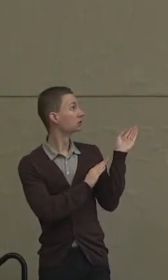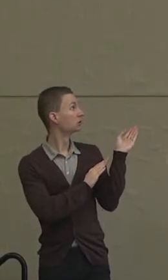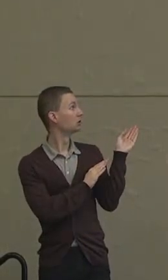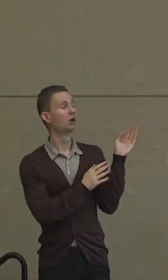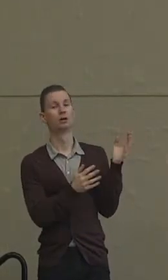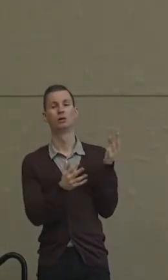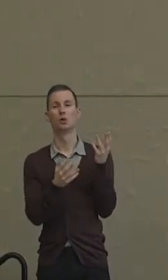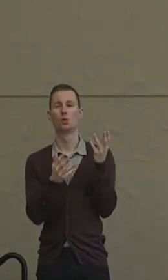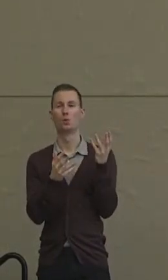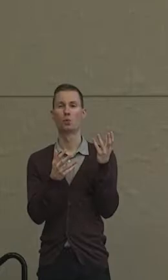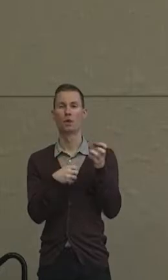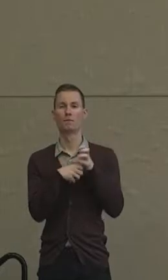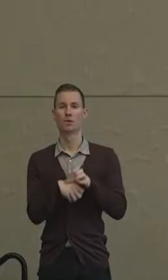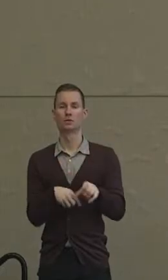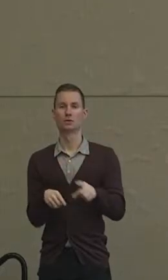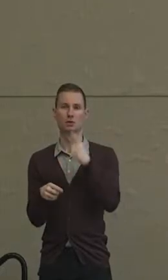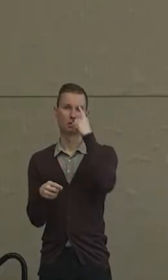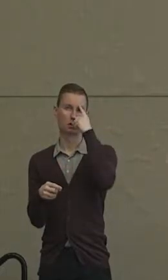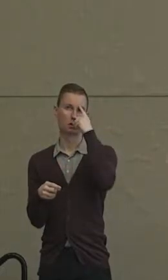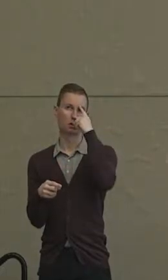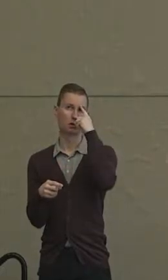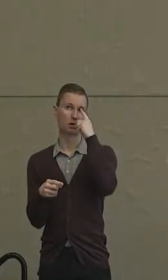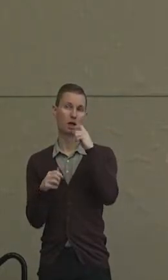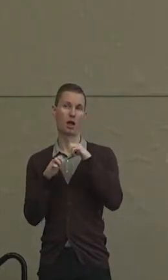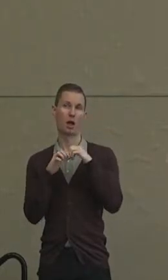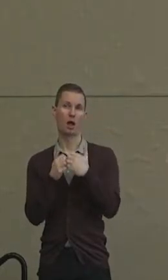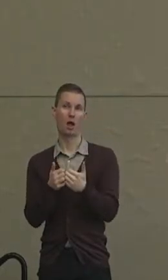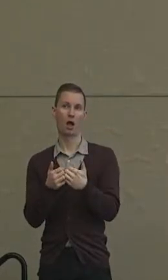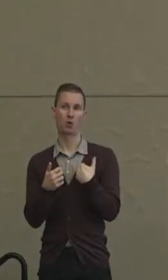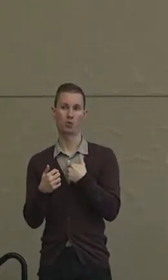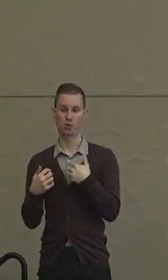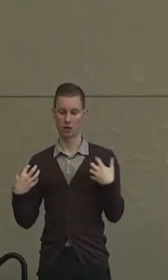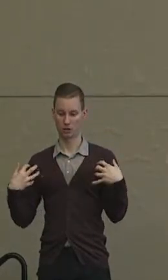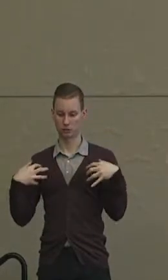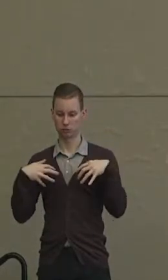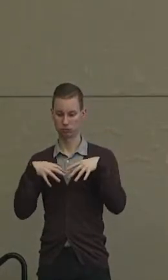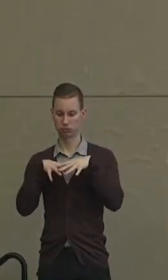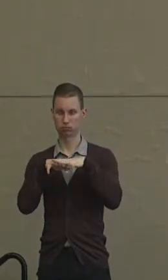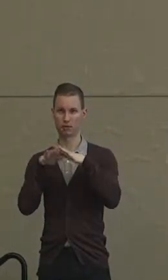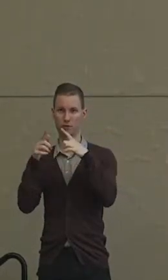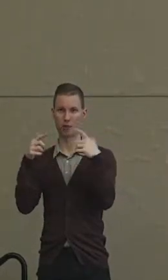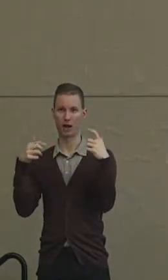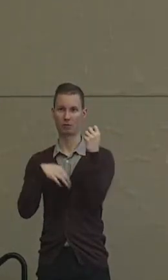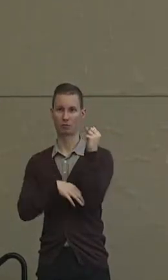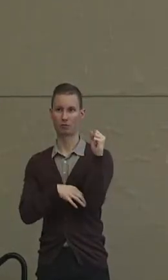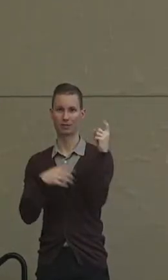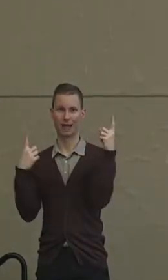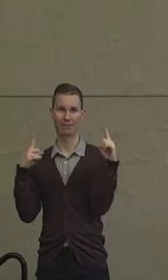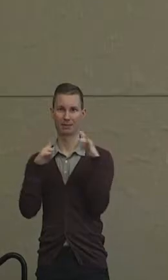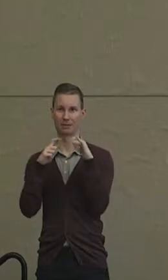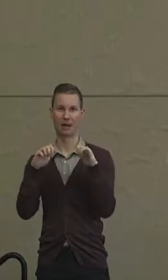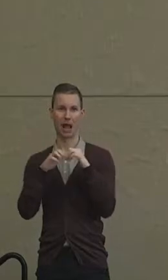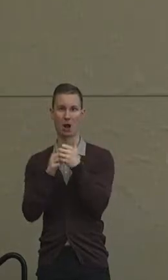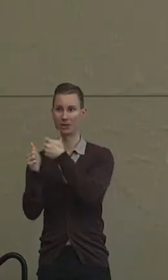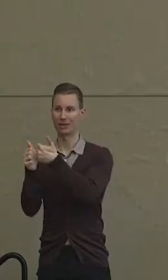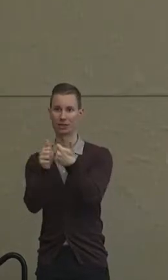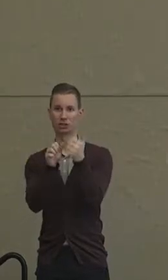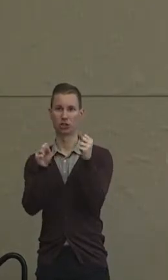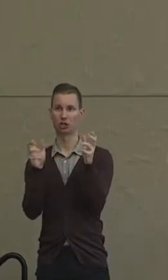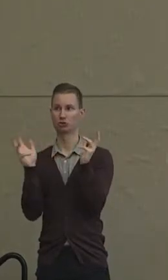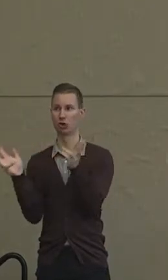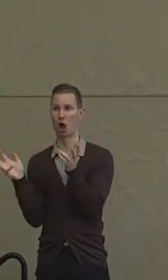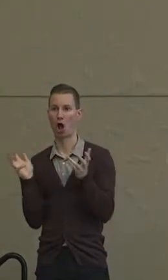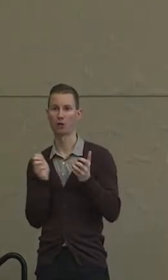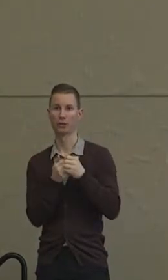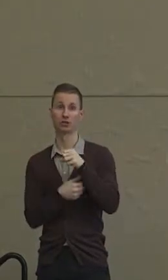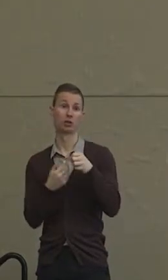to force us to think about how we are the crossroads of different movements right now and how they all can be speaking to each other, whether